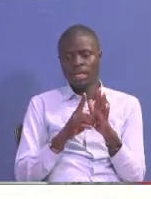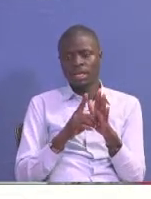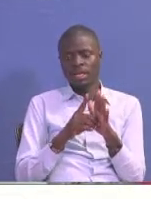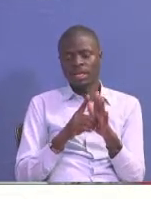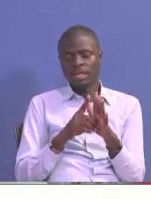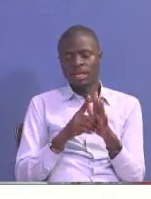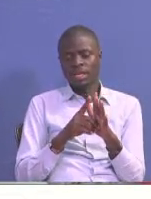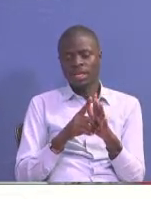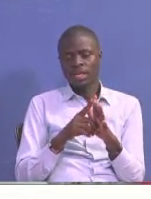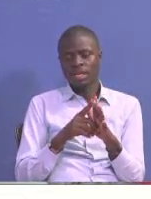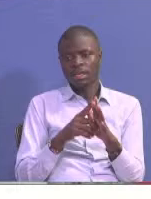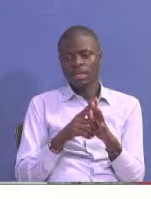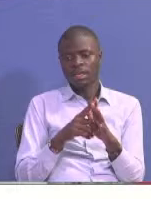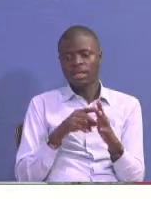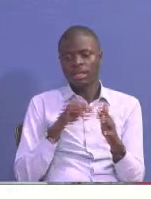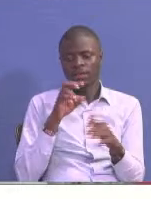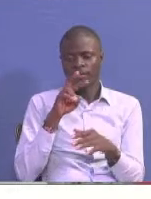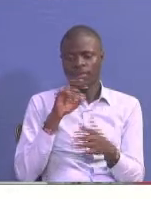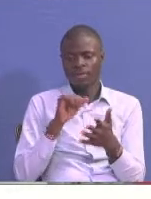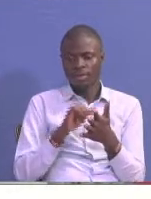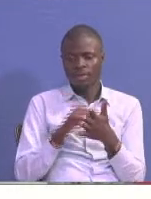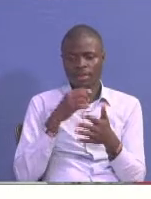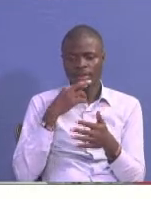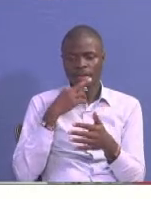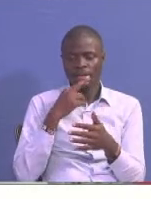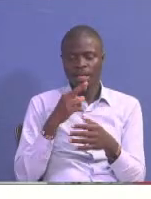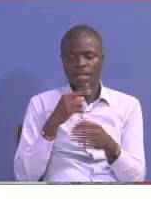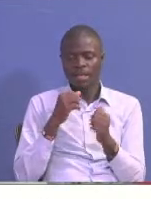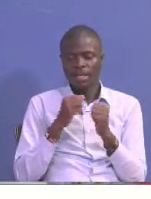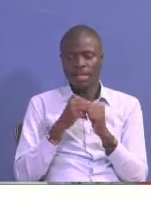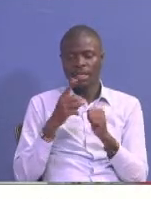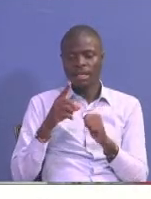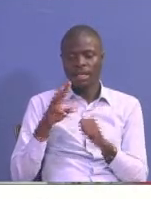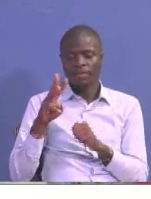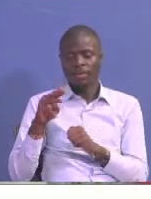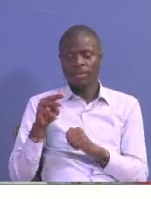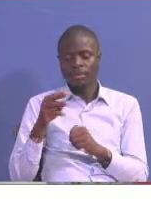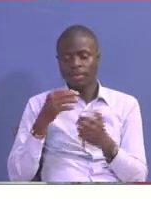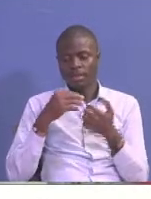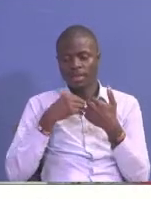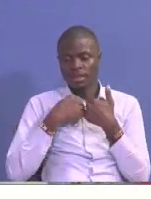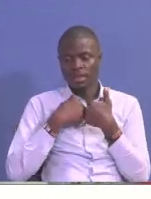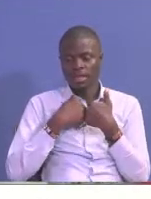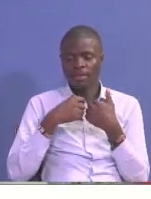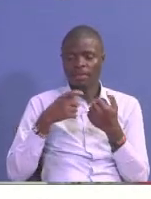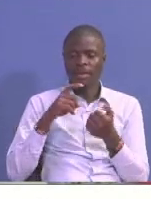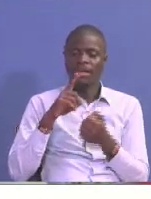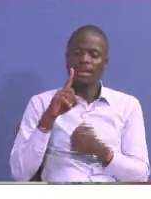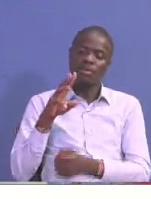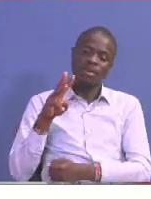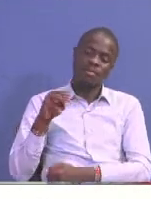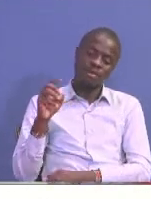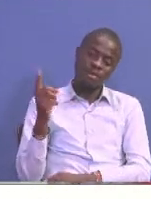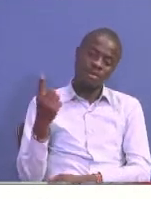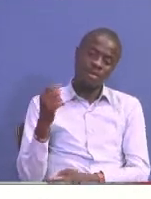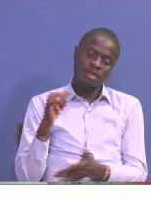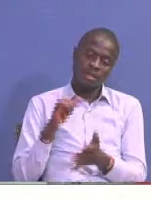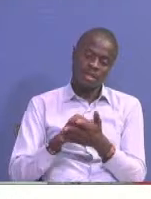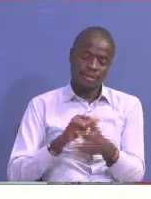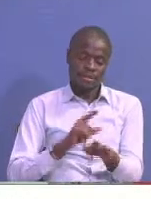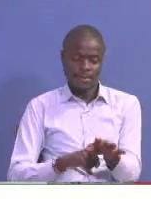preparing for this speech, and I found they are like 11 million. So they have added only 1 million. At that